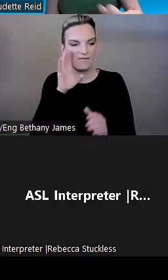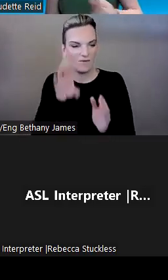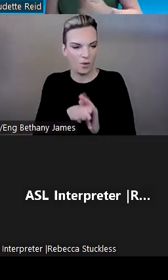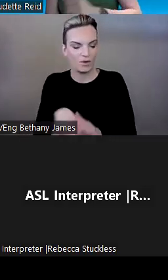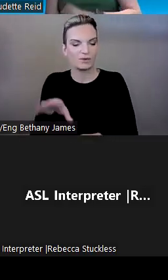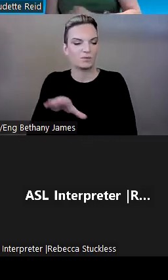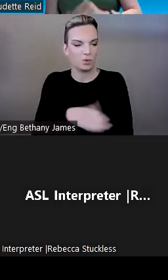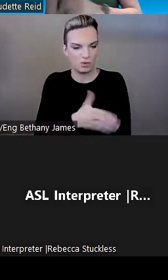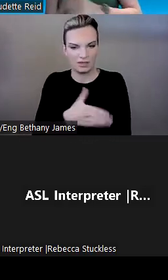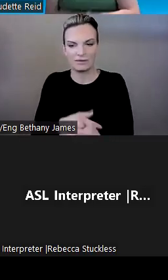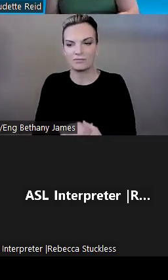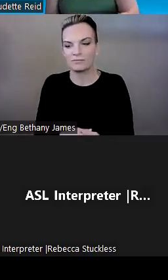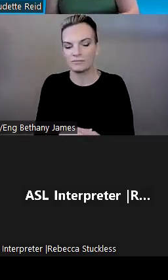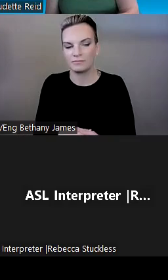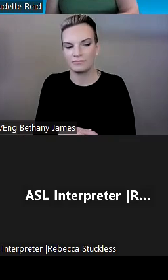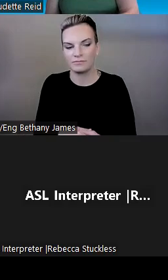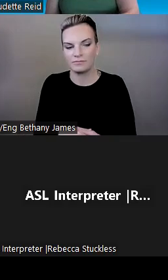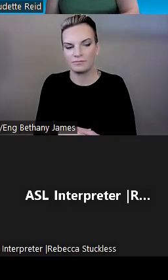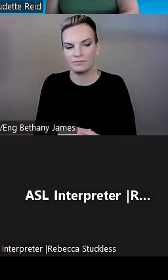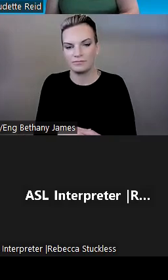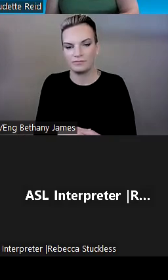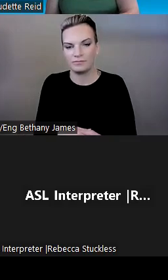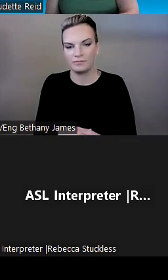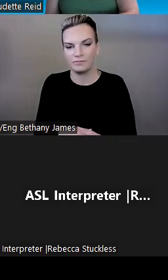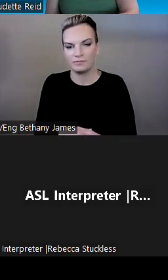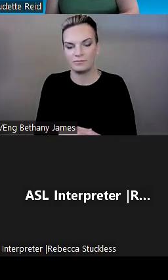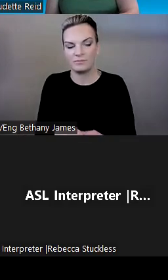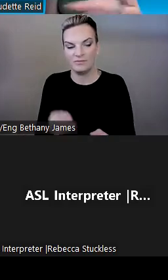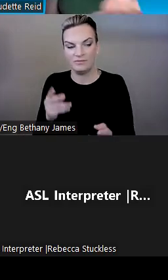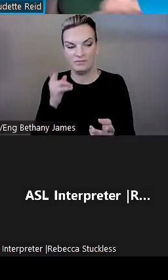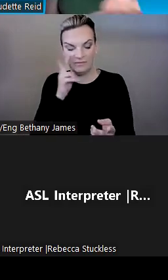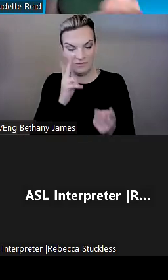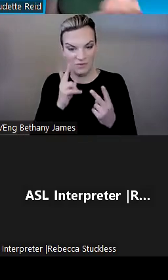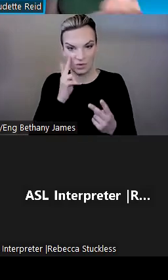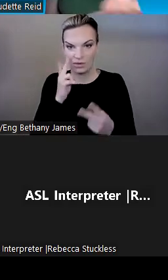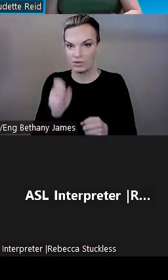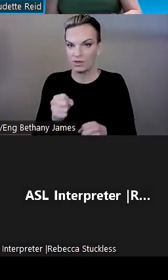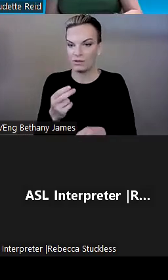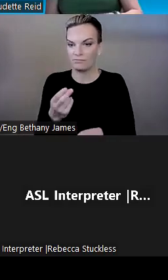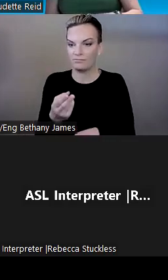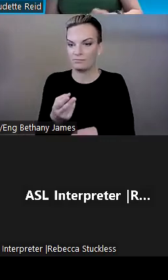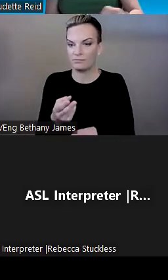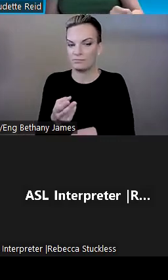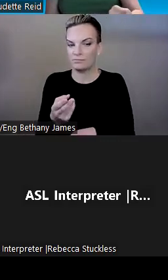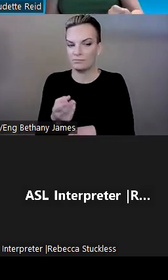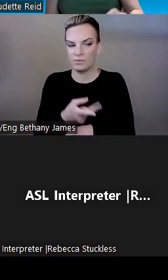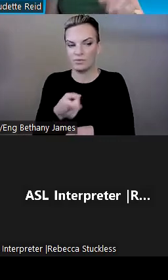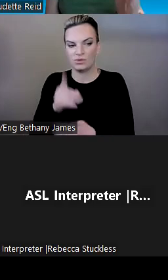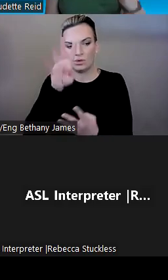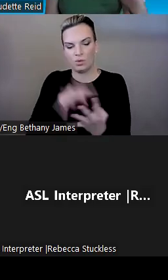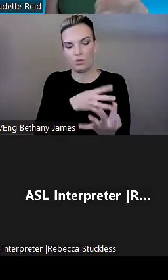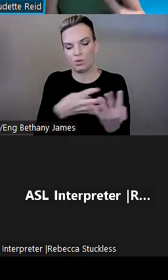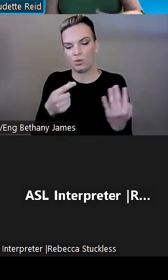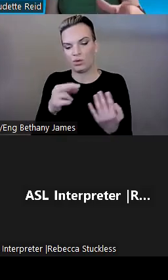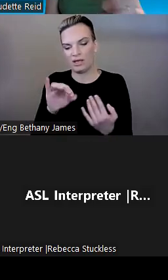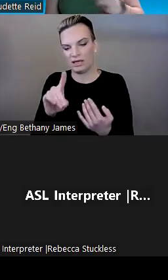music. And visually, you can use a grid, or you can use